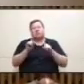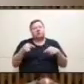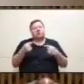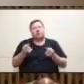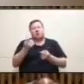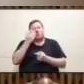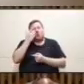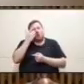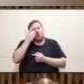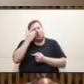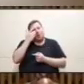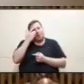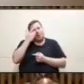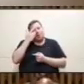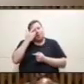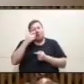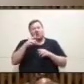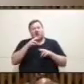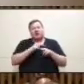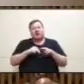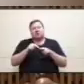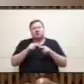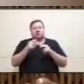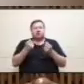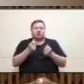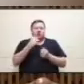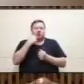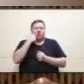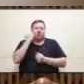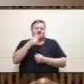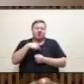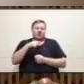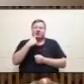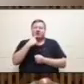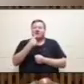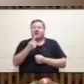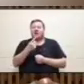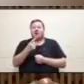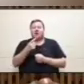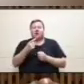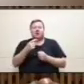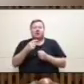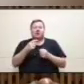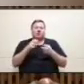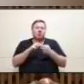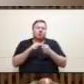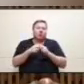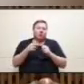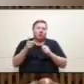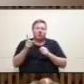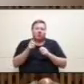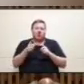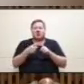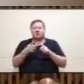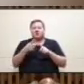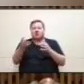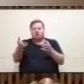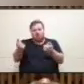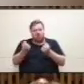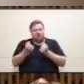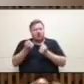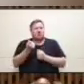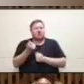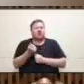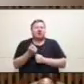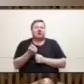National Treasury wrote us to say, what is your problem? Bring the money that you have. But when we